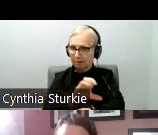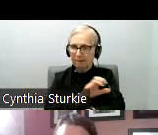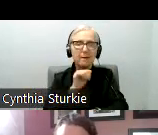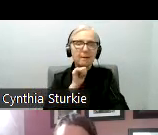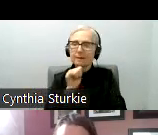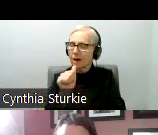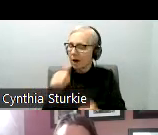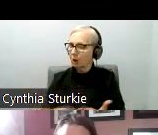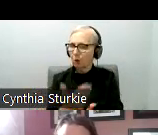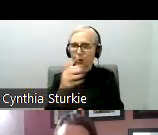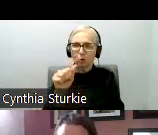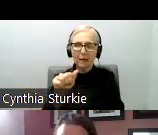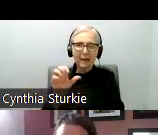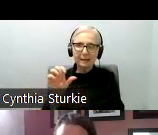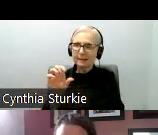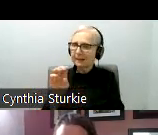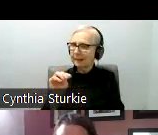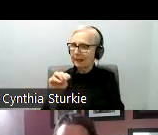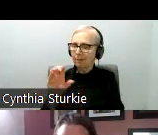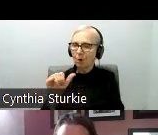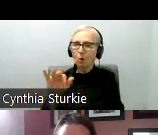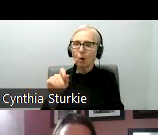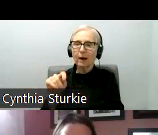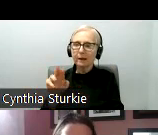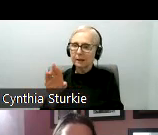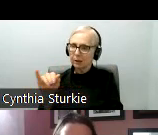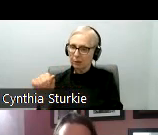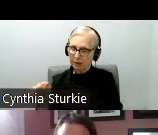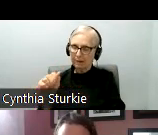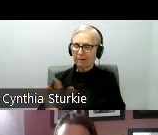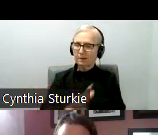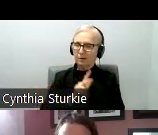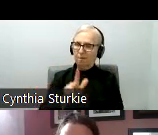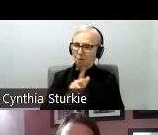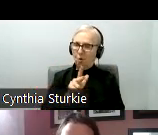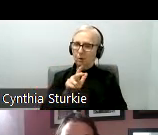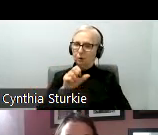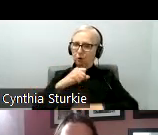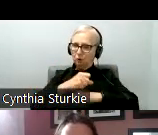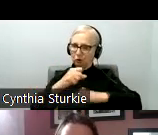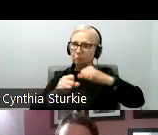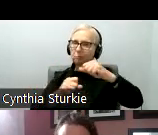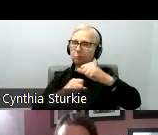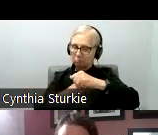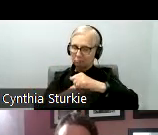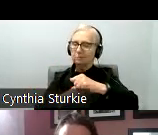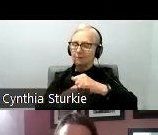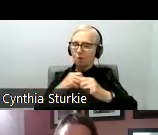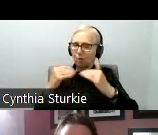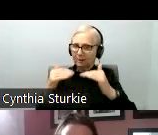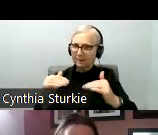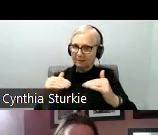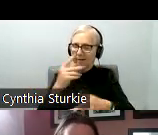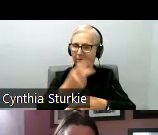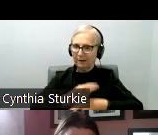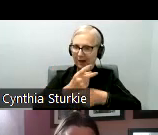ASAM criteria, but this is the first time that we are looking to put a formal regulatory structure forward for this level of care. So very,